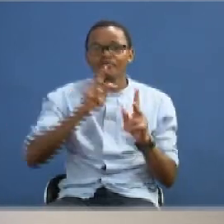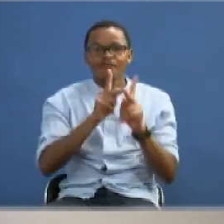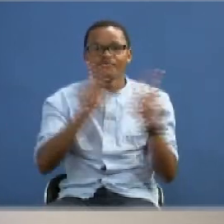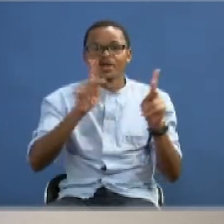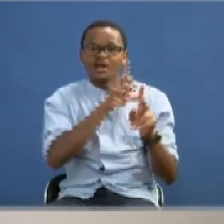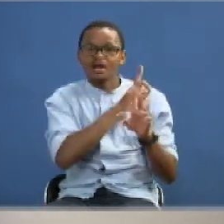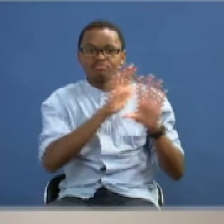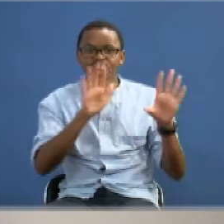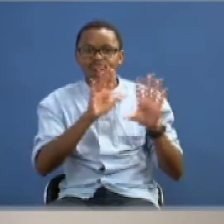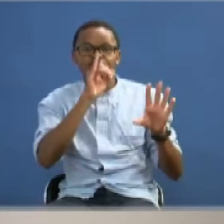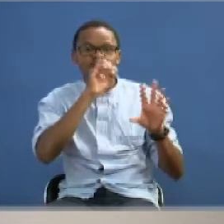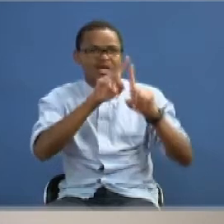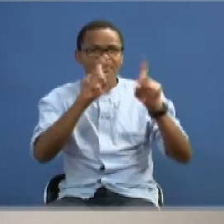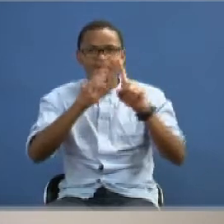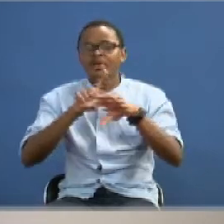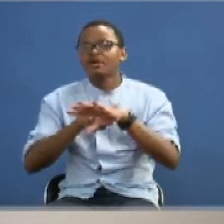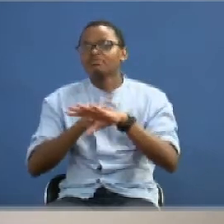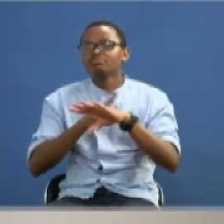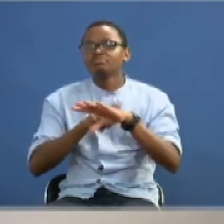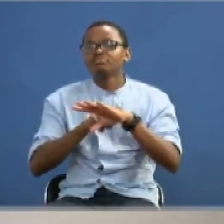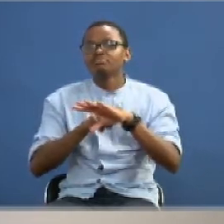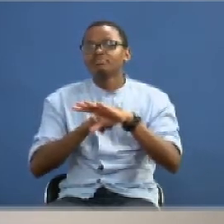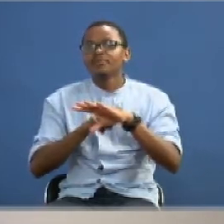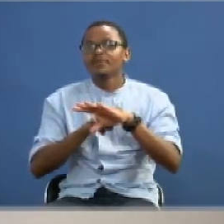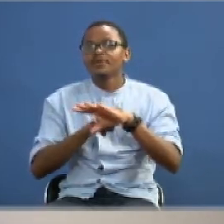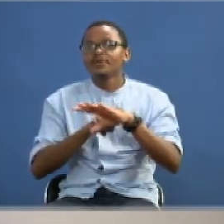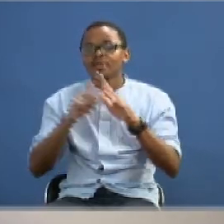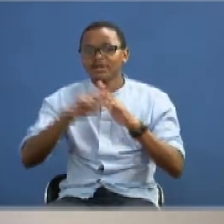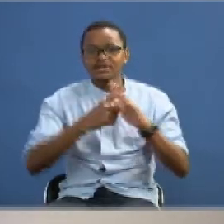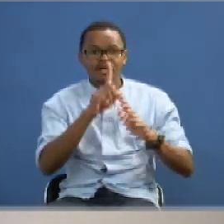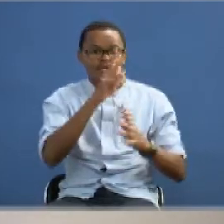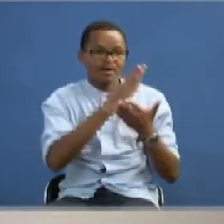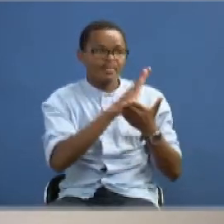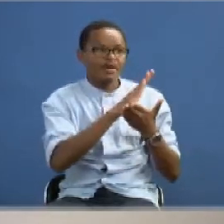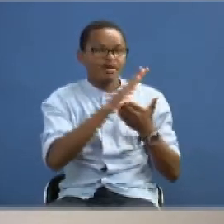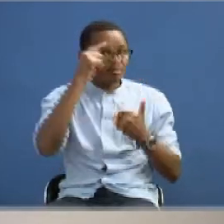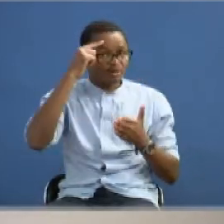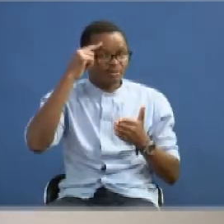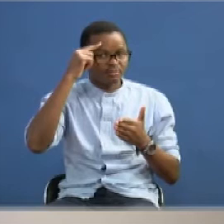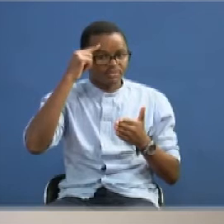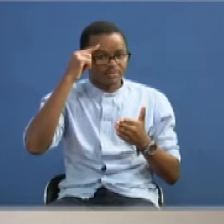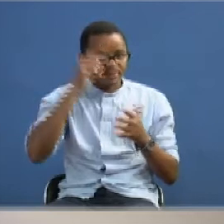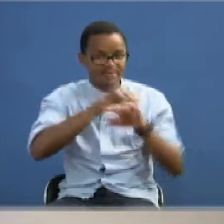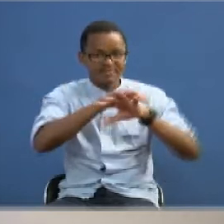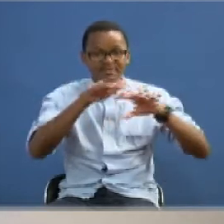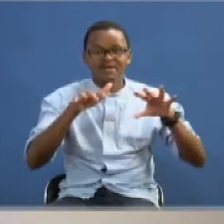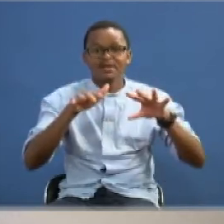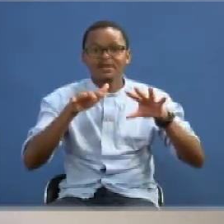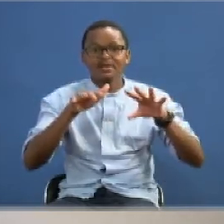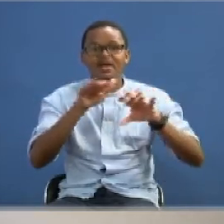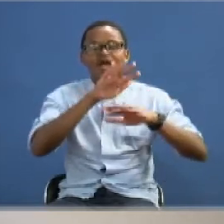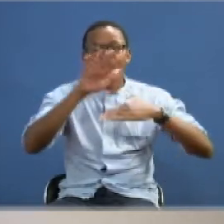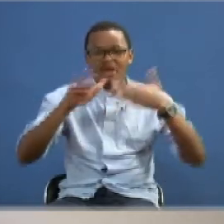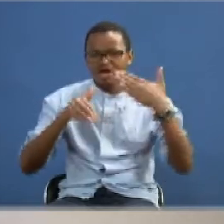lucky, because it's a question of time. This is started in one part of China and has spread to literally